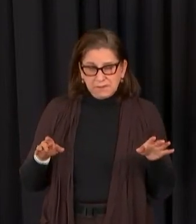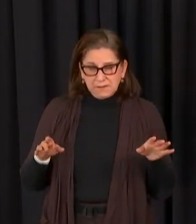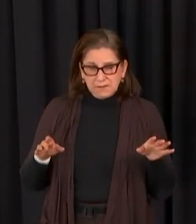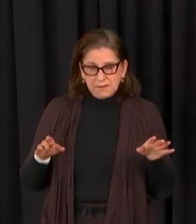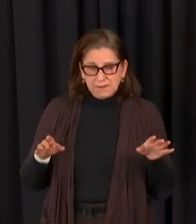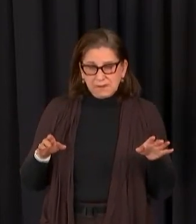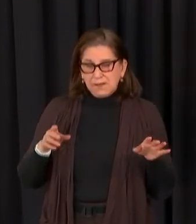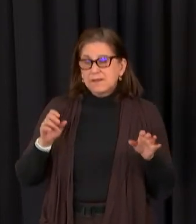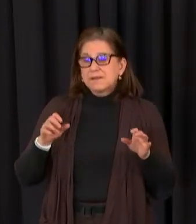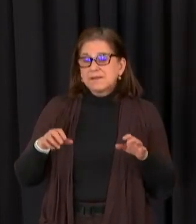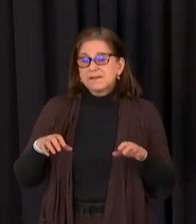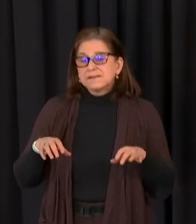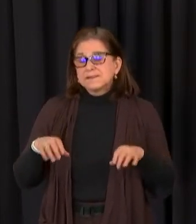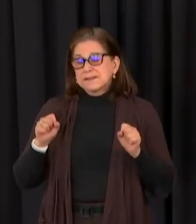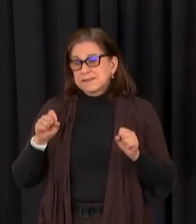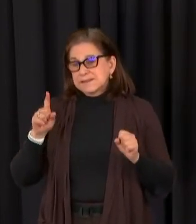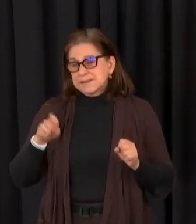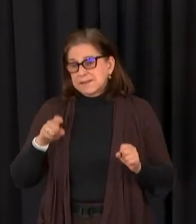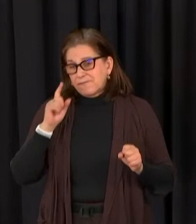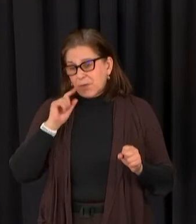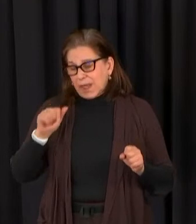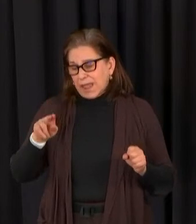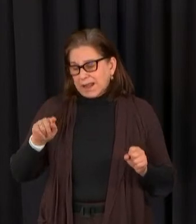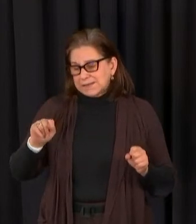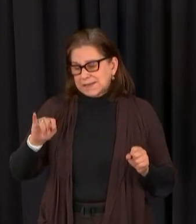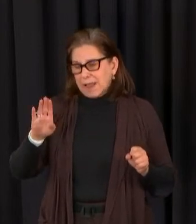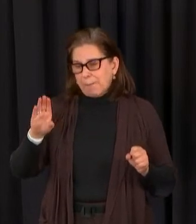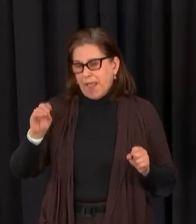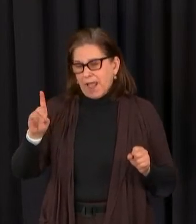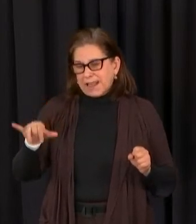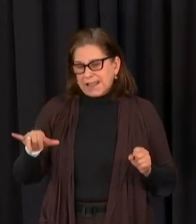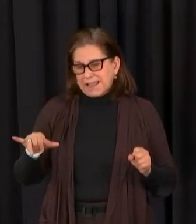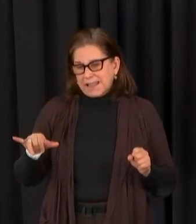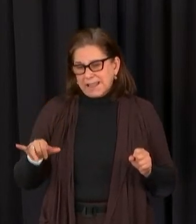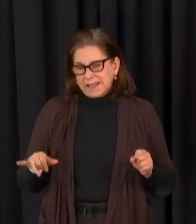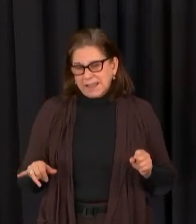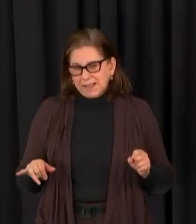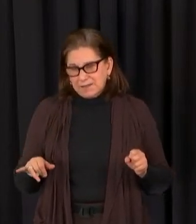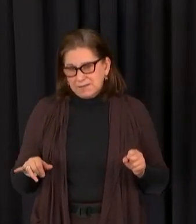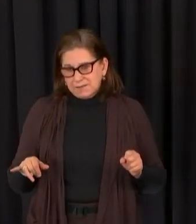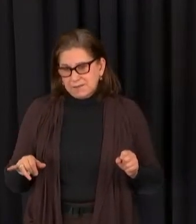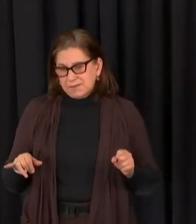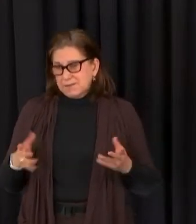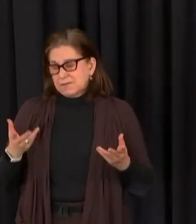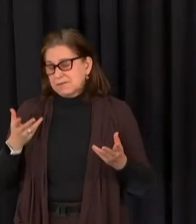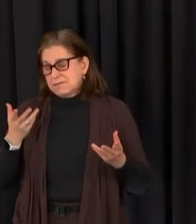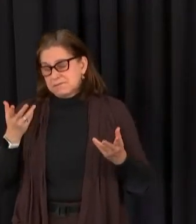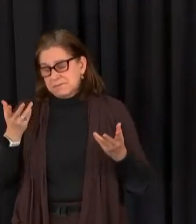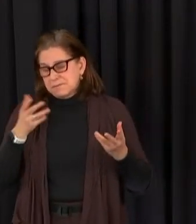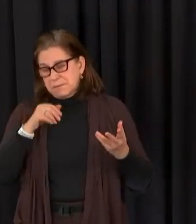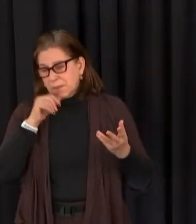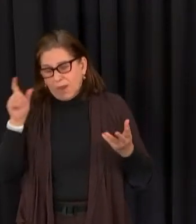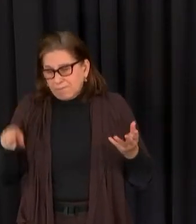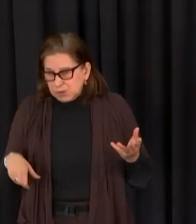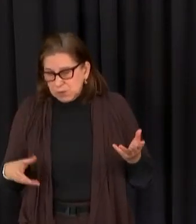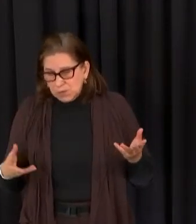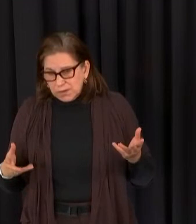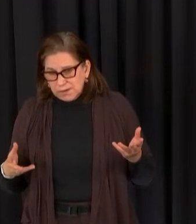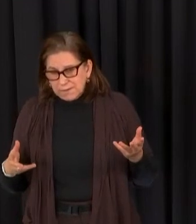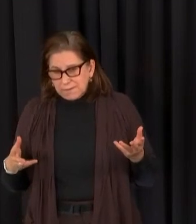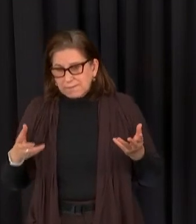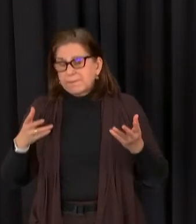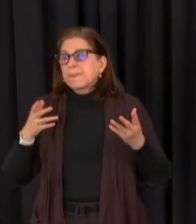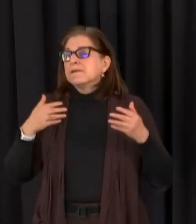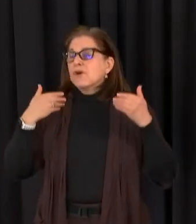antibodies, the blood test. None of those are required for an individual to be vaccinated against COVID-19. Everyone should